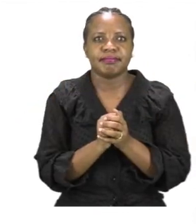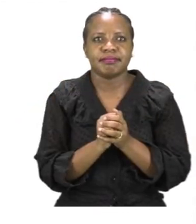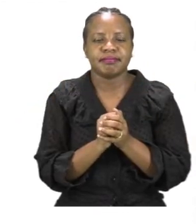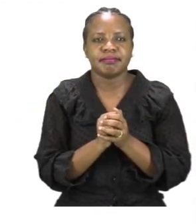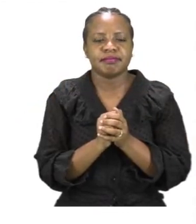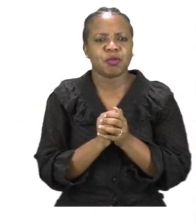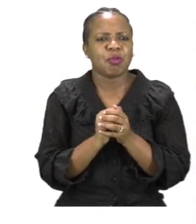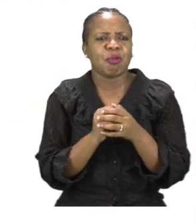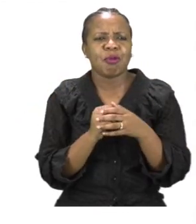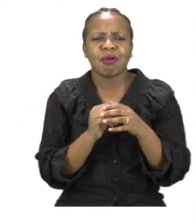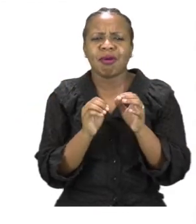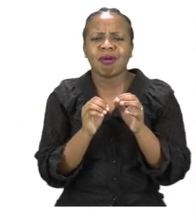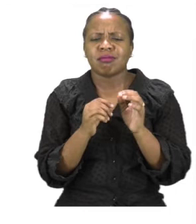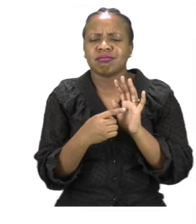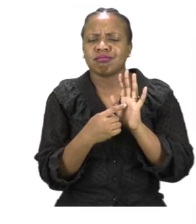elegance,